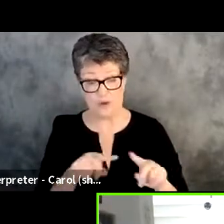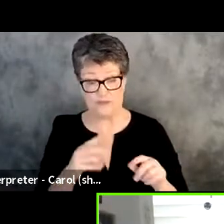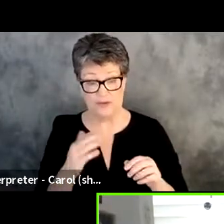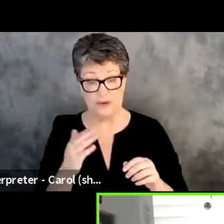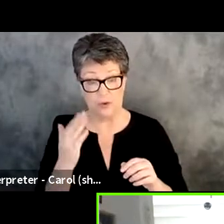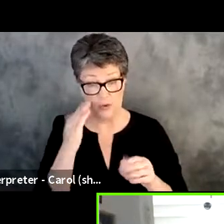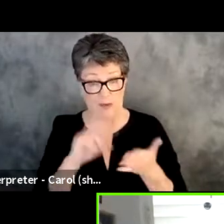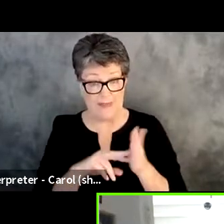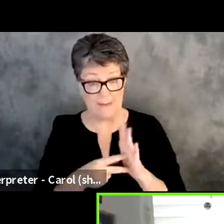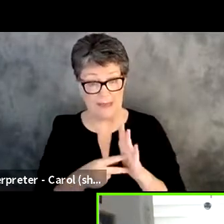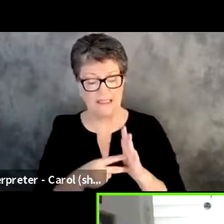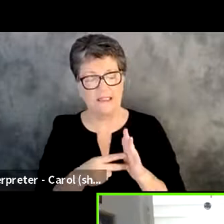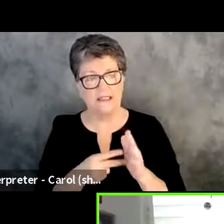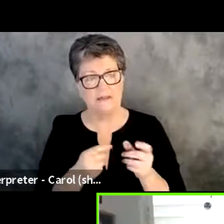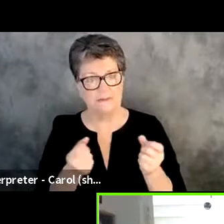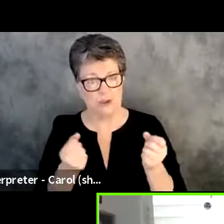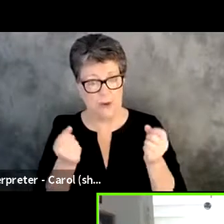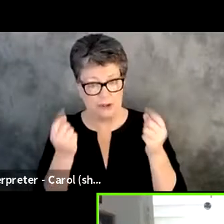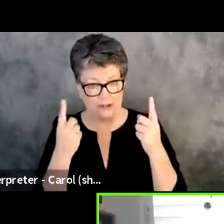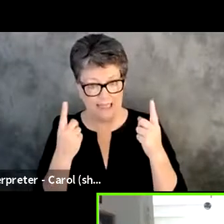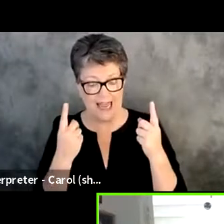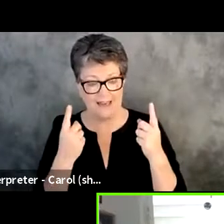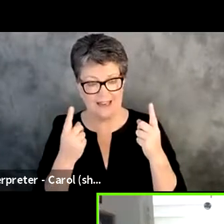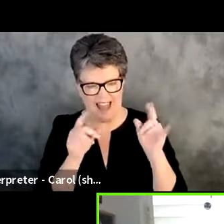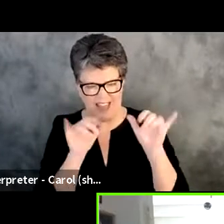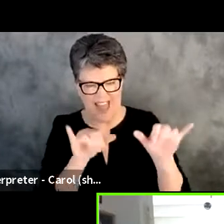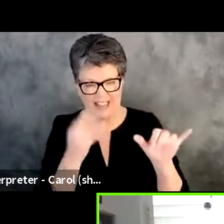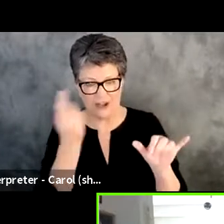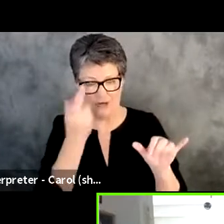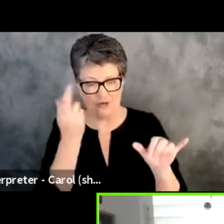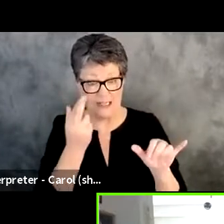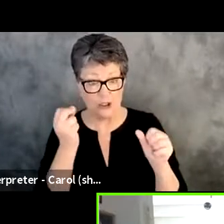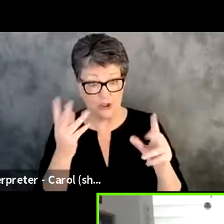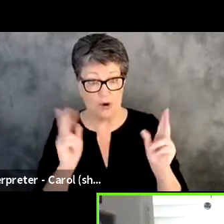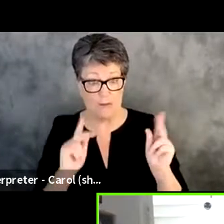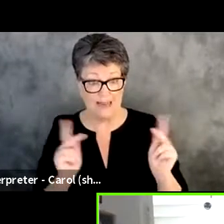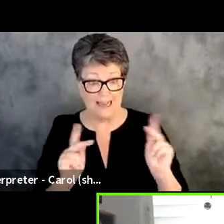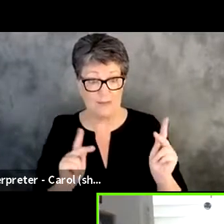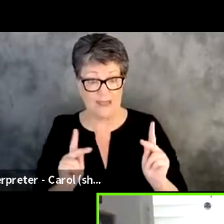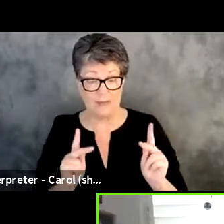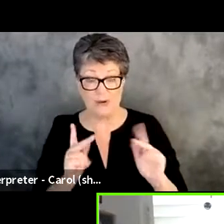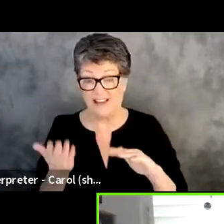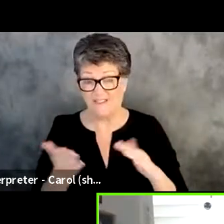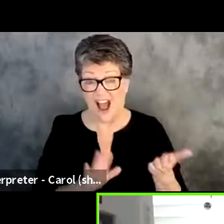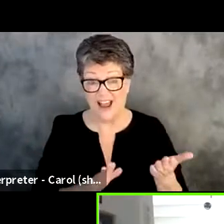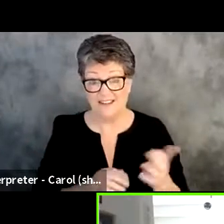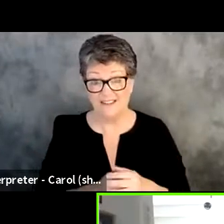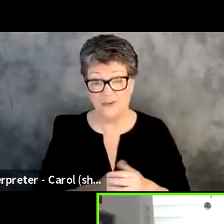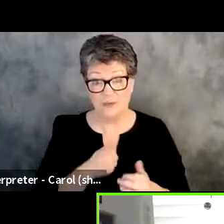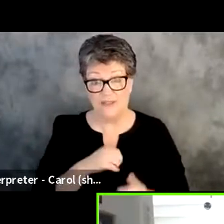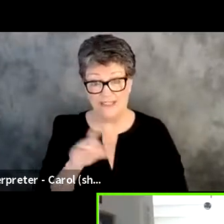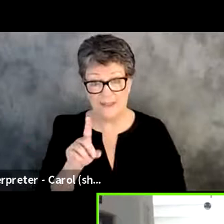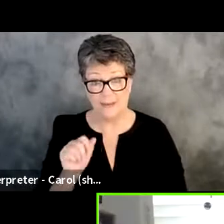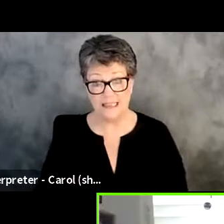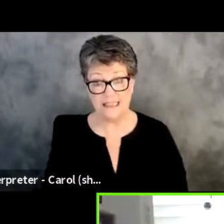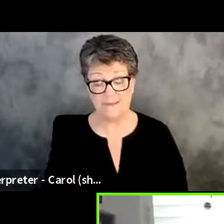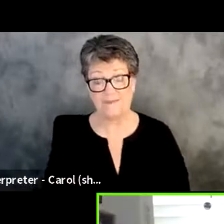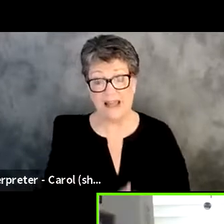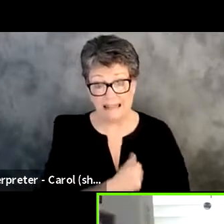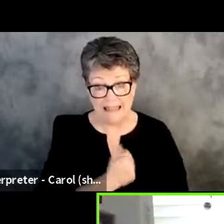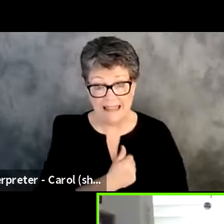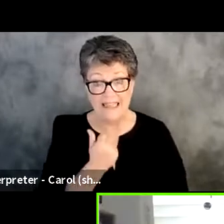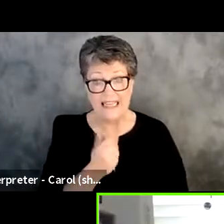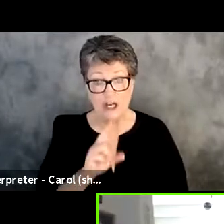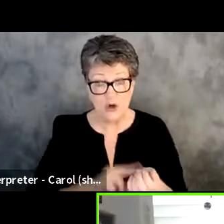that is understand that that's one of the reasons so many people have died who had disabilities, living in nursing